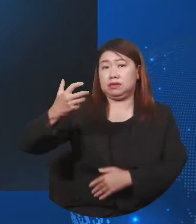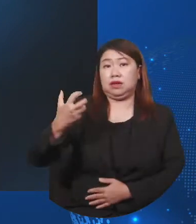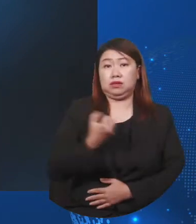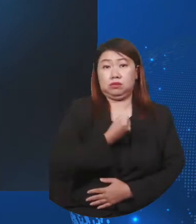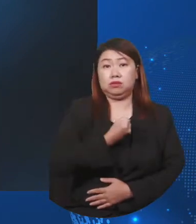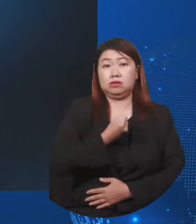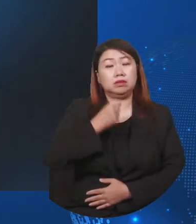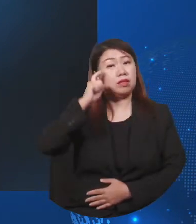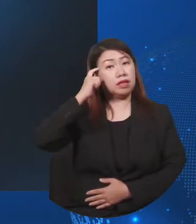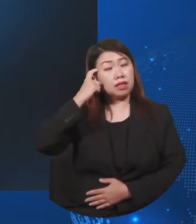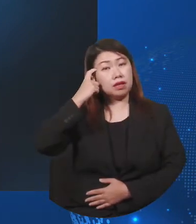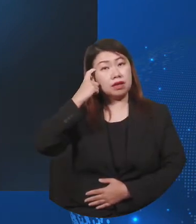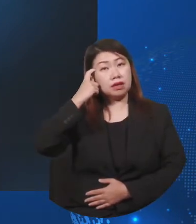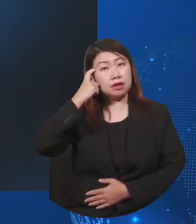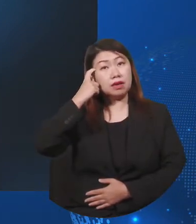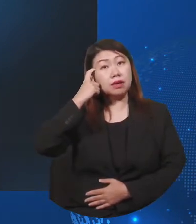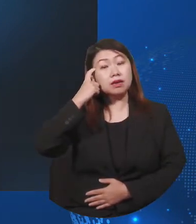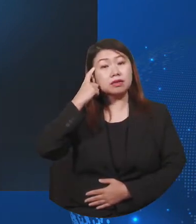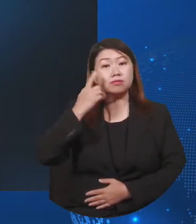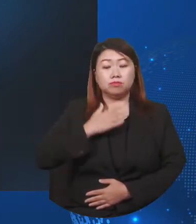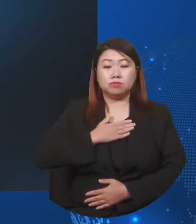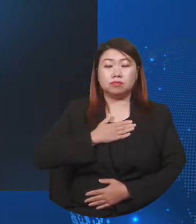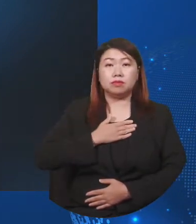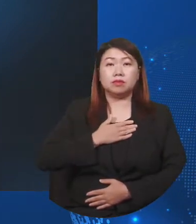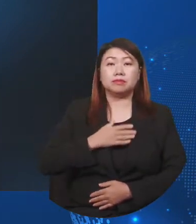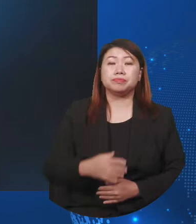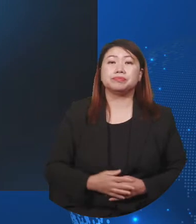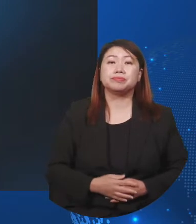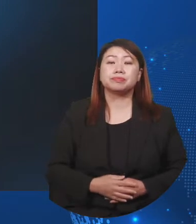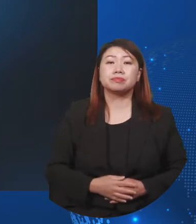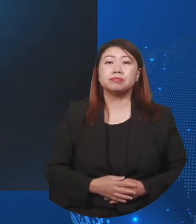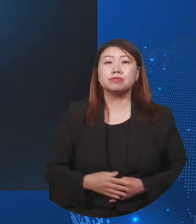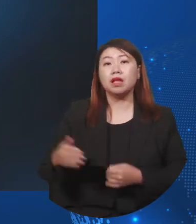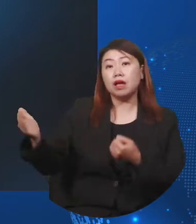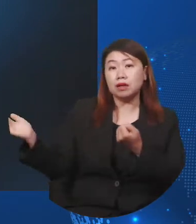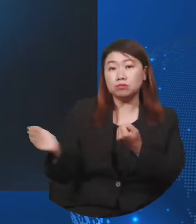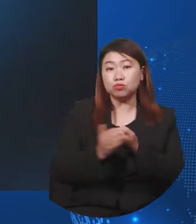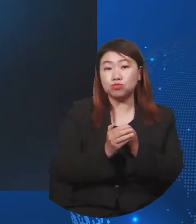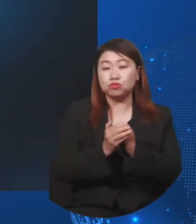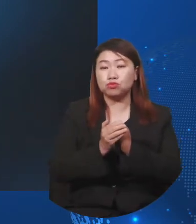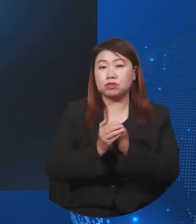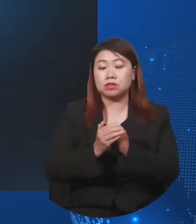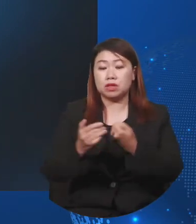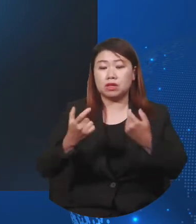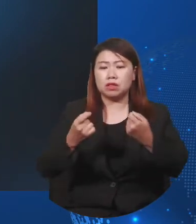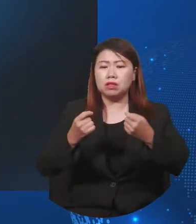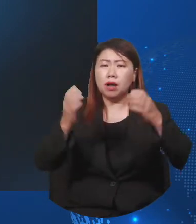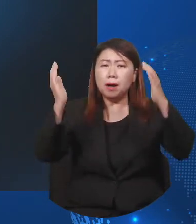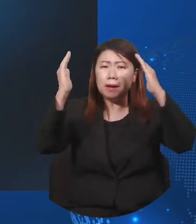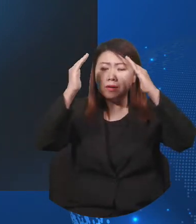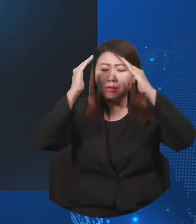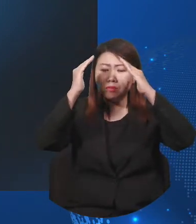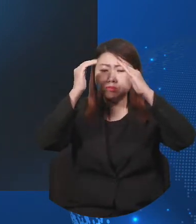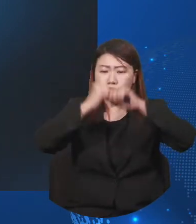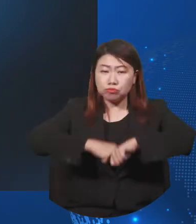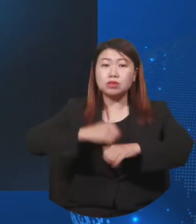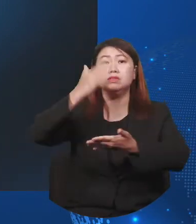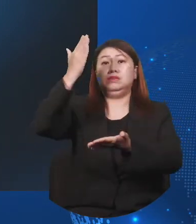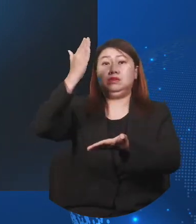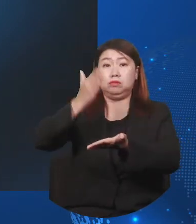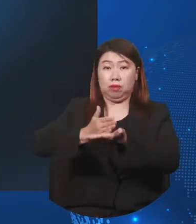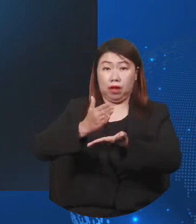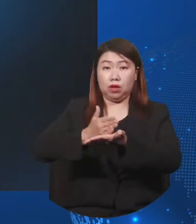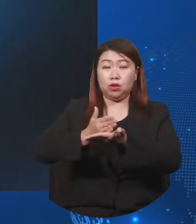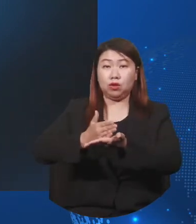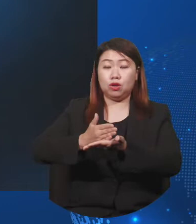can guide us to break through together rather than break down apart. So I see the discussion today is to search